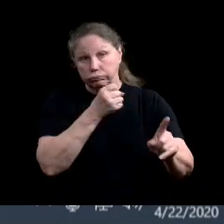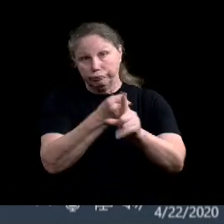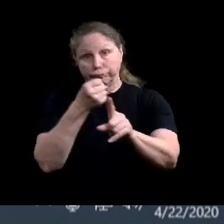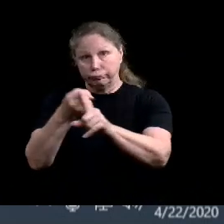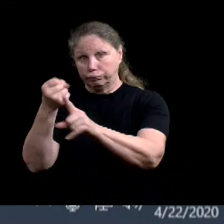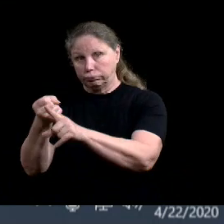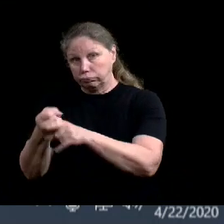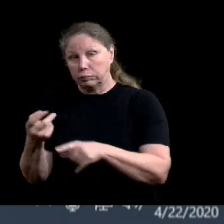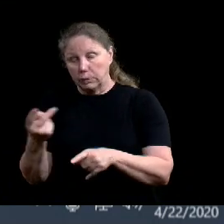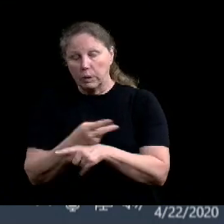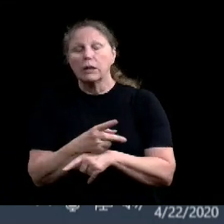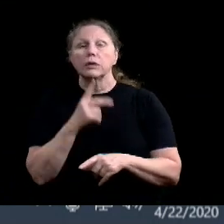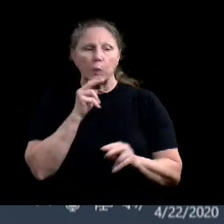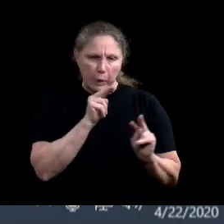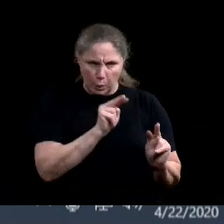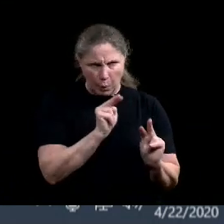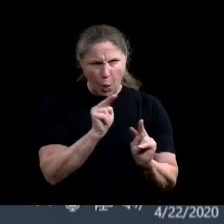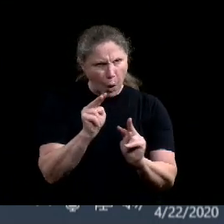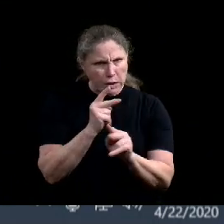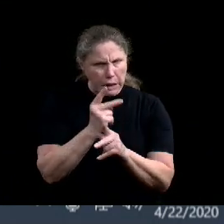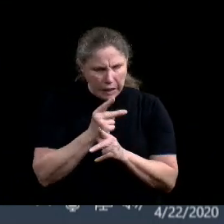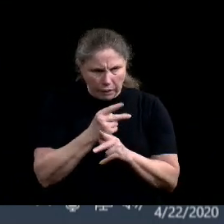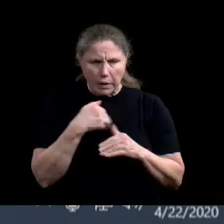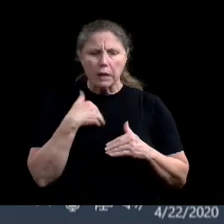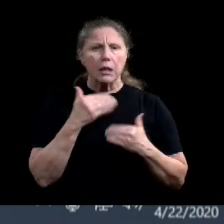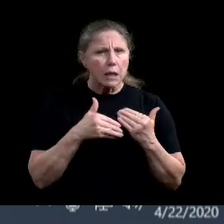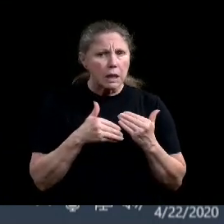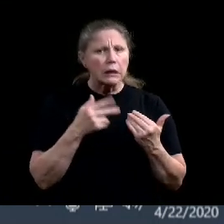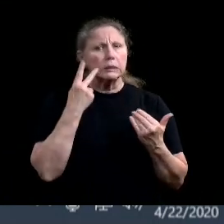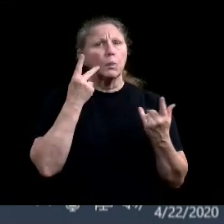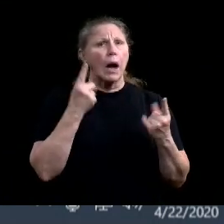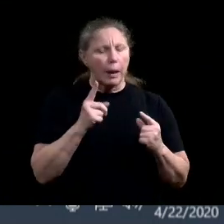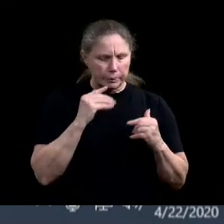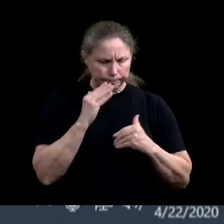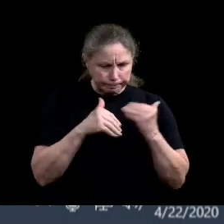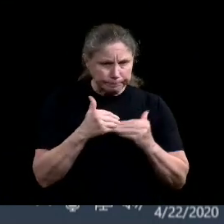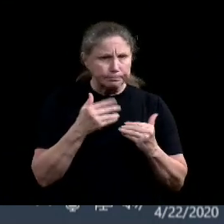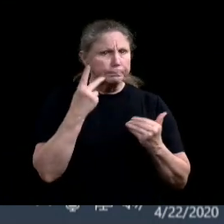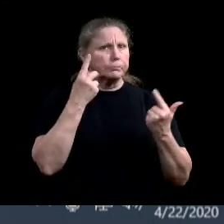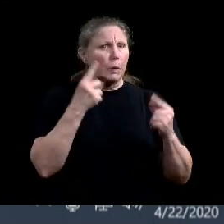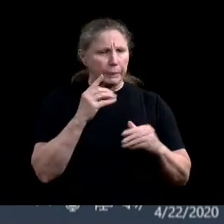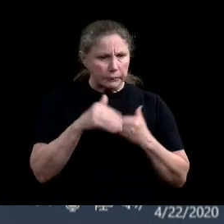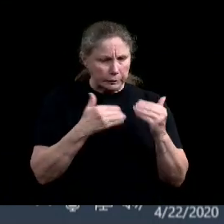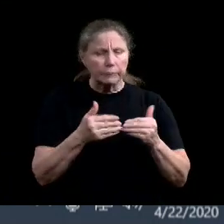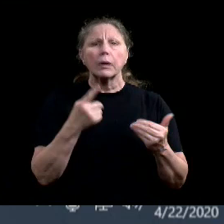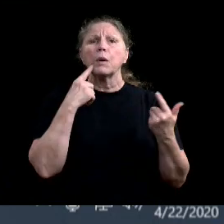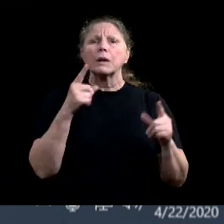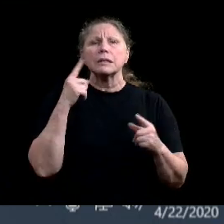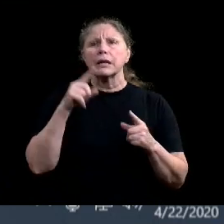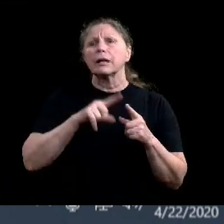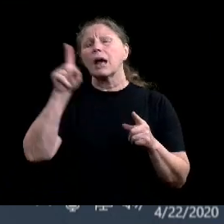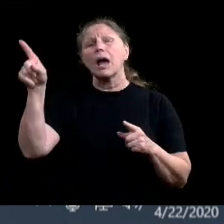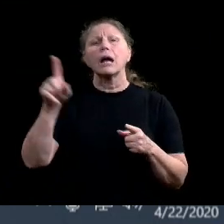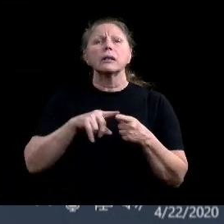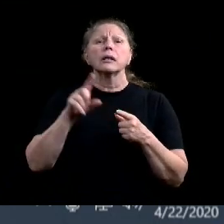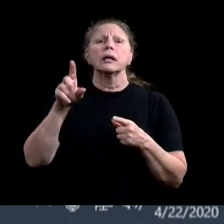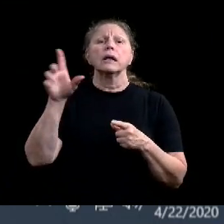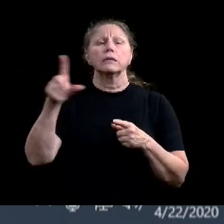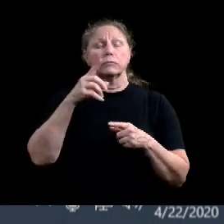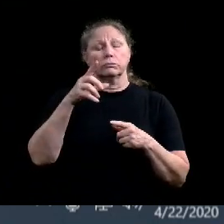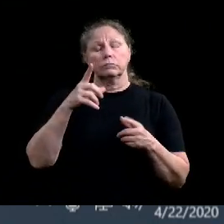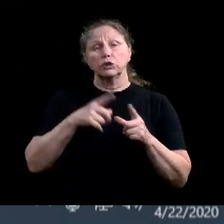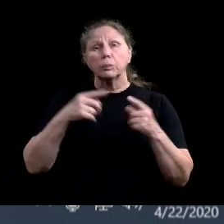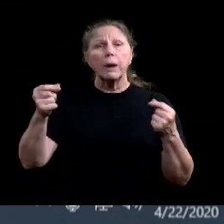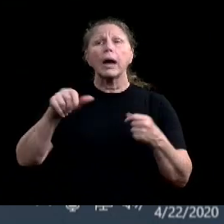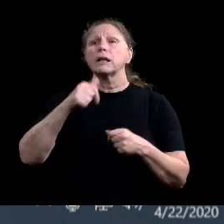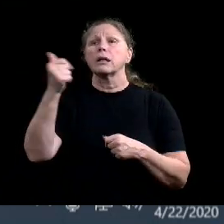carefully. We have seen this already in places like Singapore and Japan and other countries around the world, and we've just